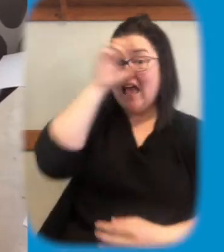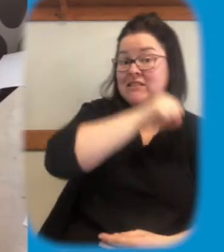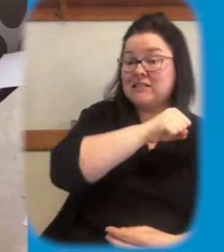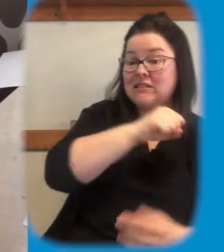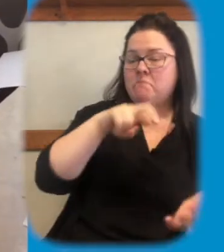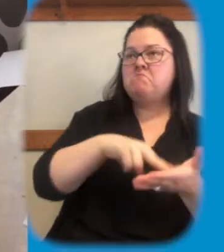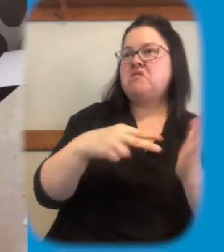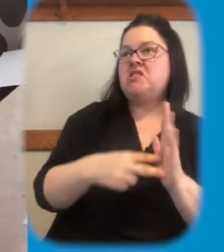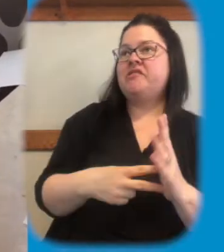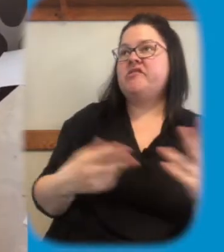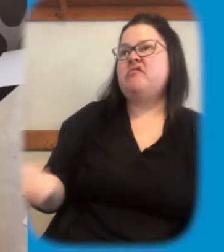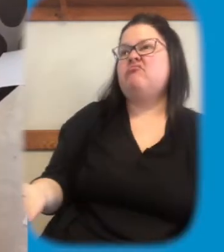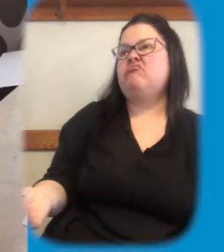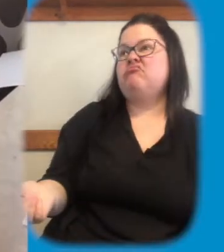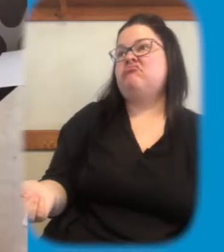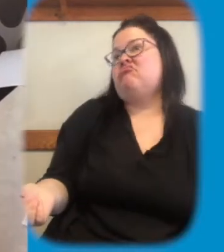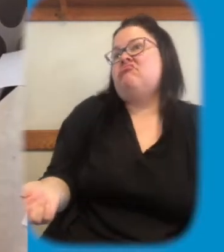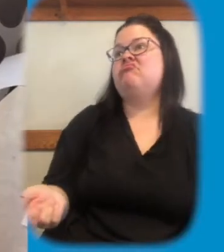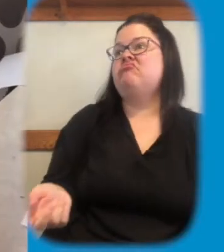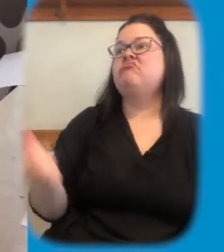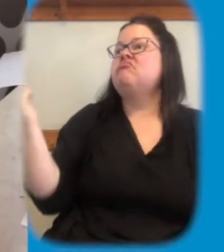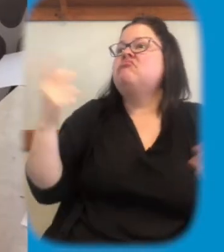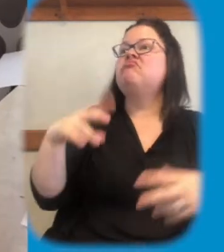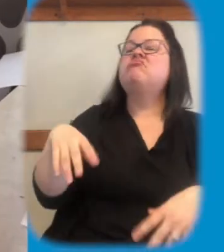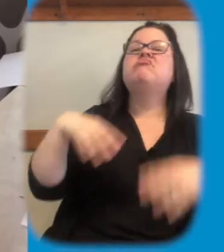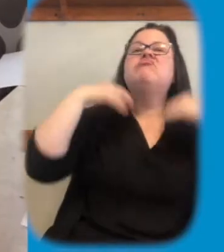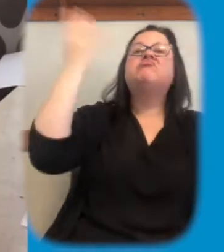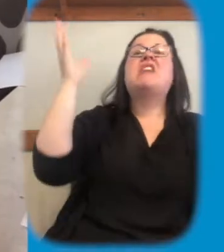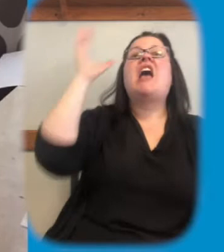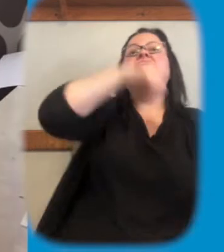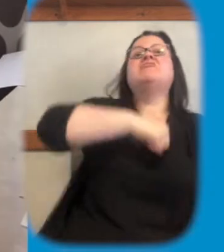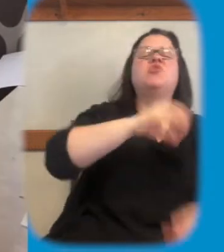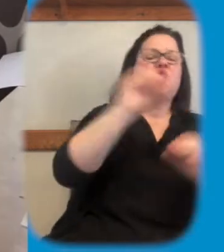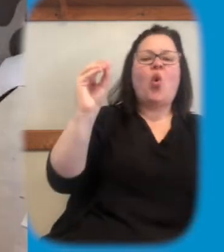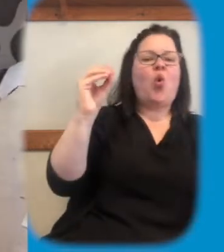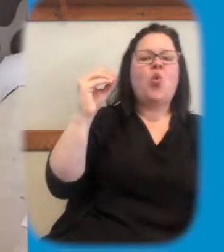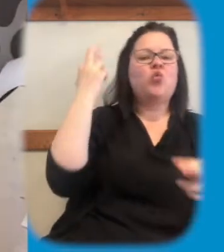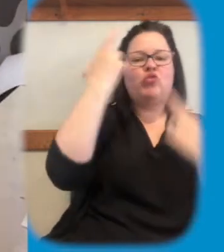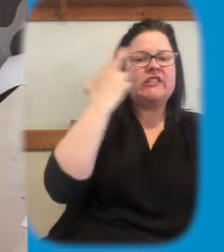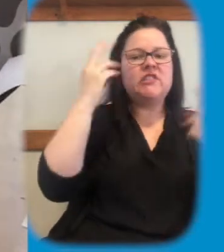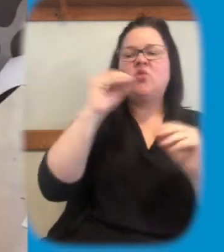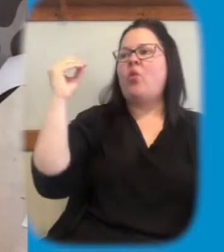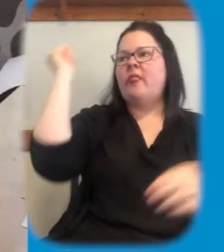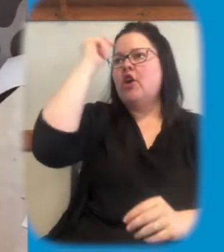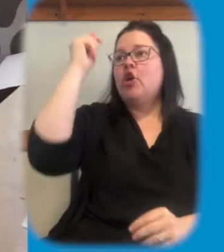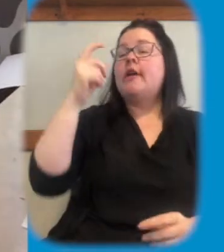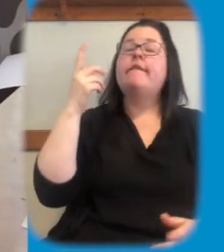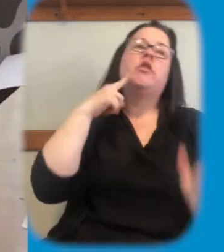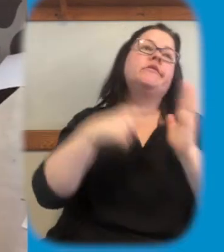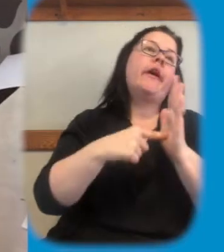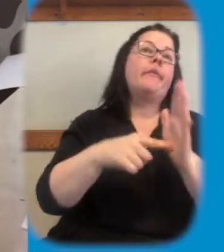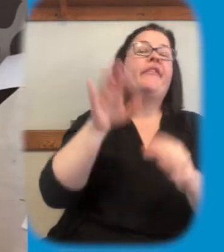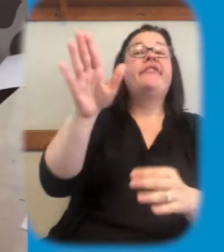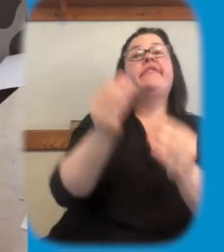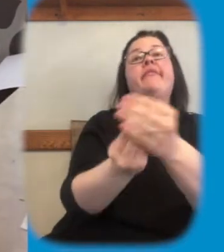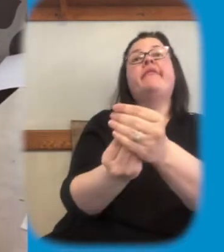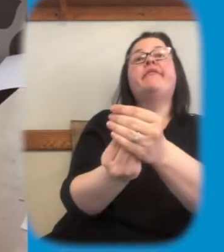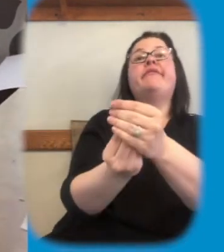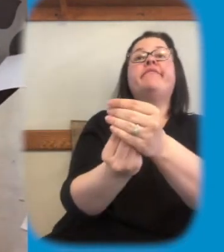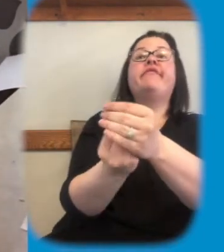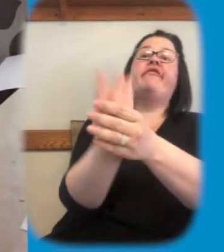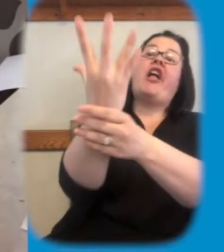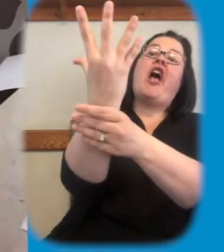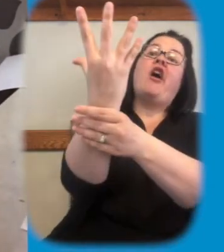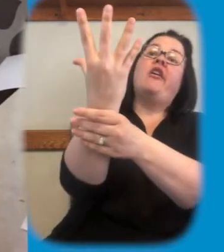flower pot. I guess this flower is going to grow into to a